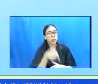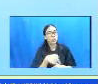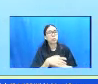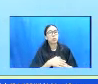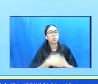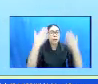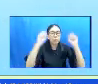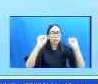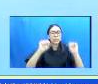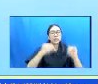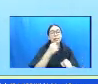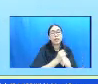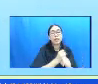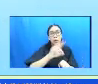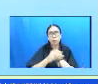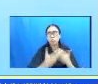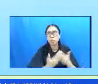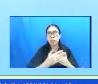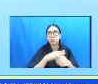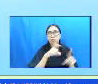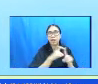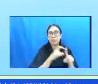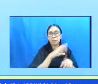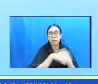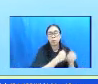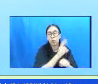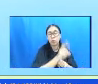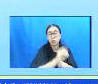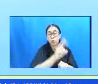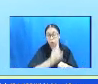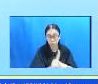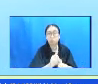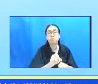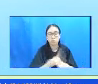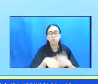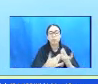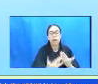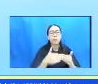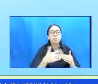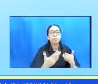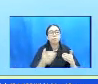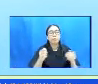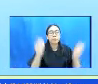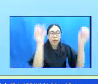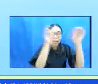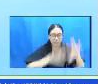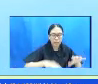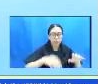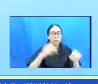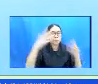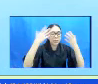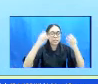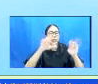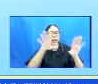And after that, the ASEAN presidency as well in 2023. So this puts Indonesia right center